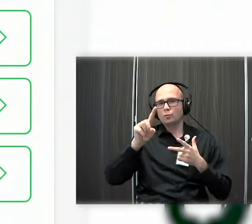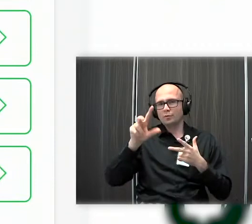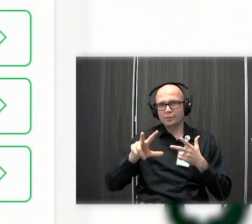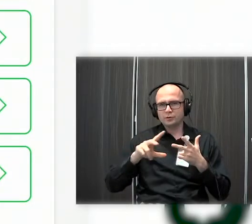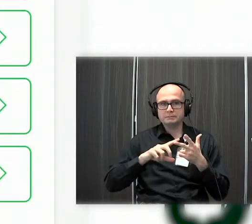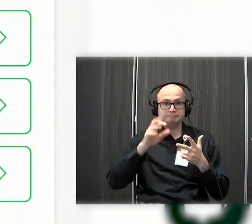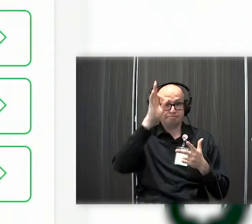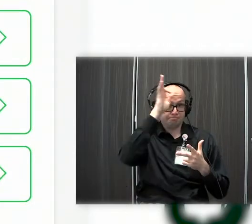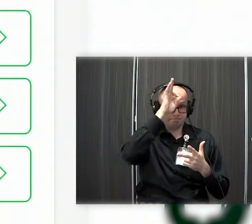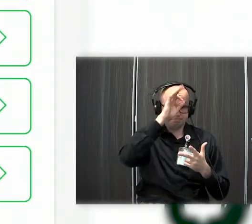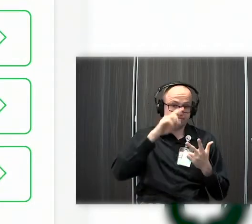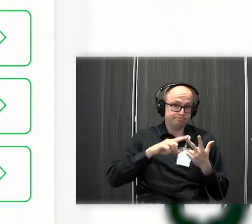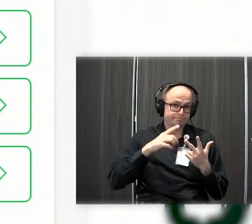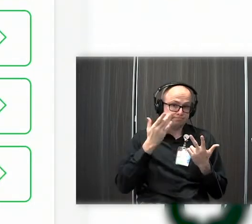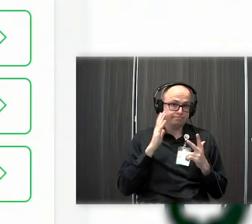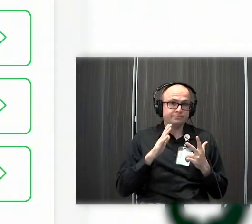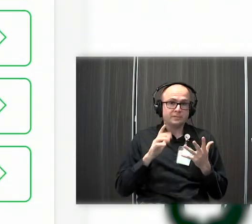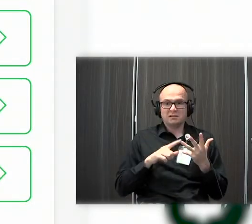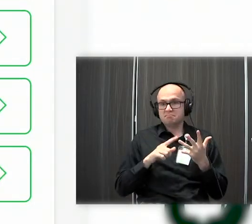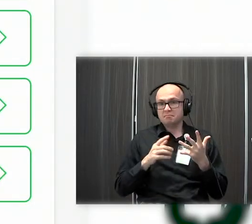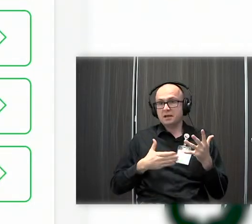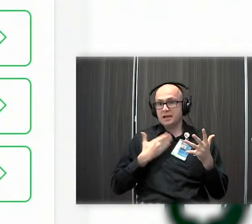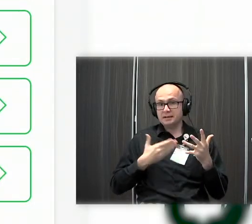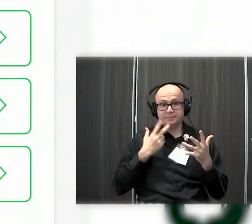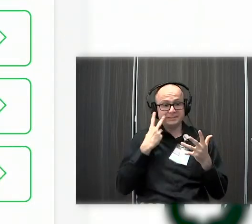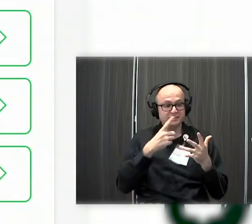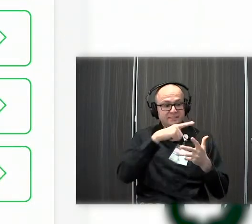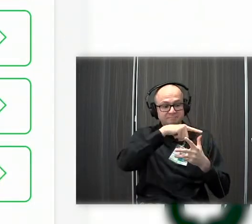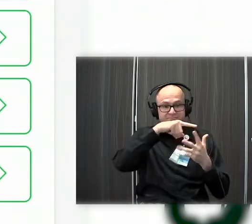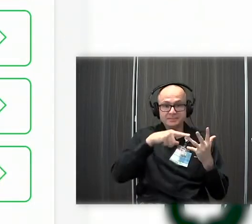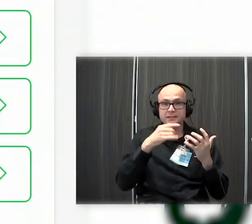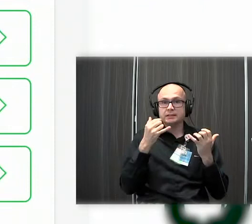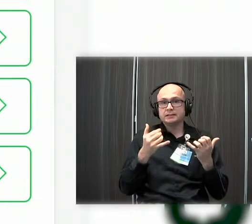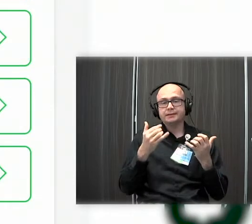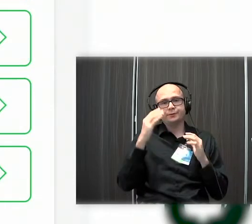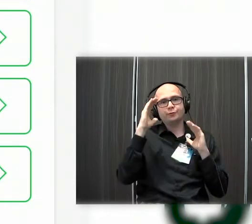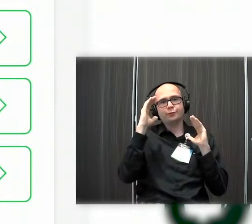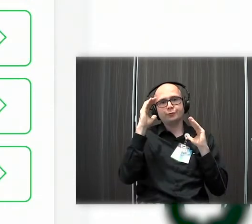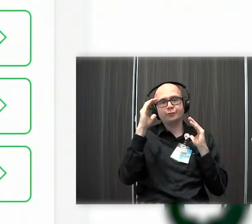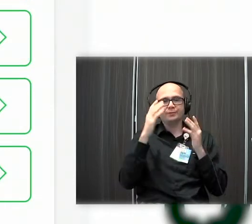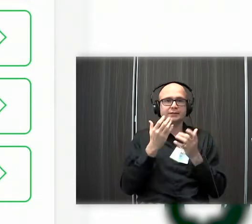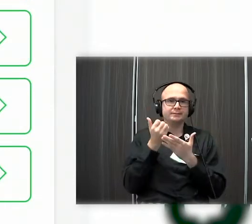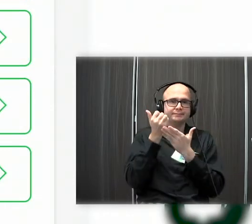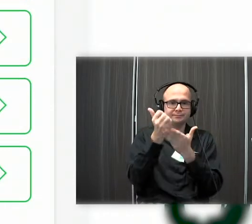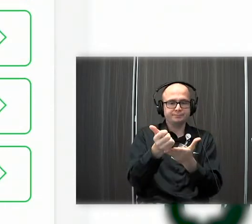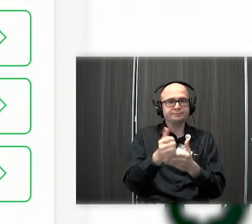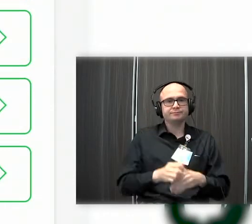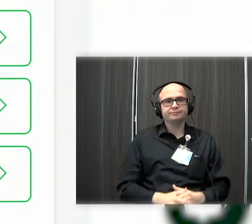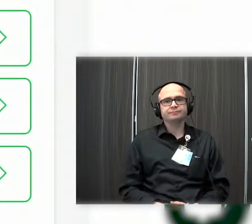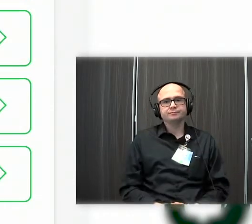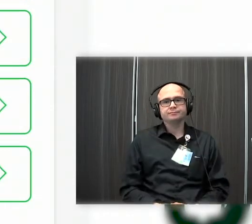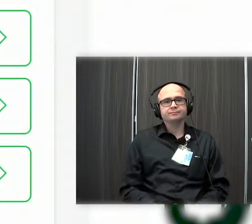not sure. So I'm glad to see those answers because now hopefully I can fill in some of the gaps